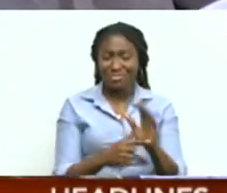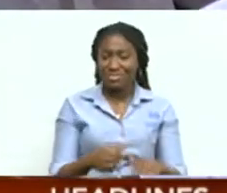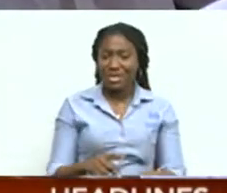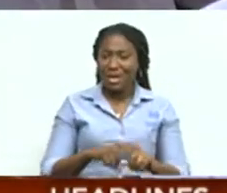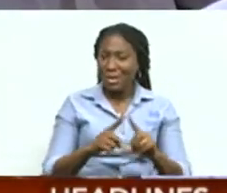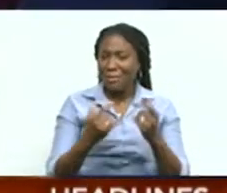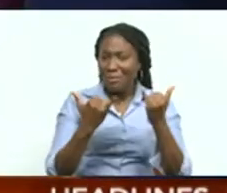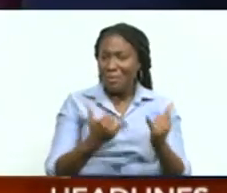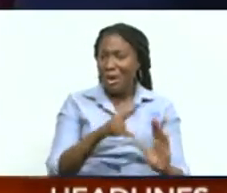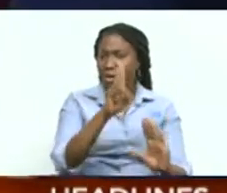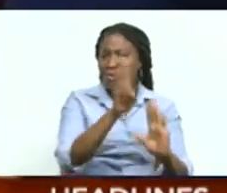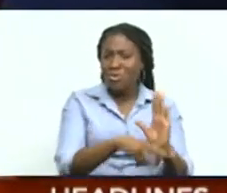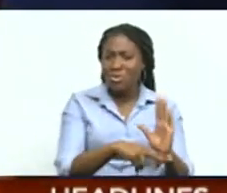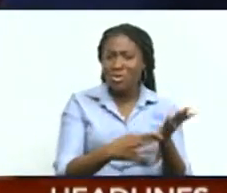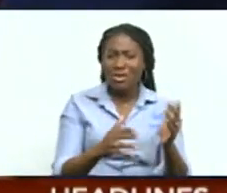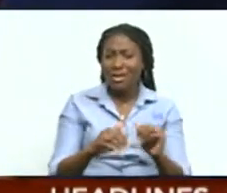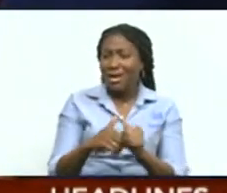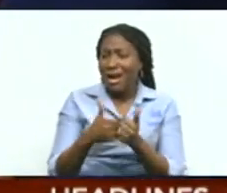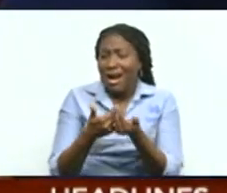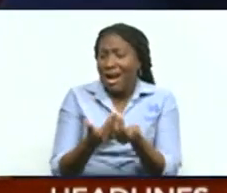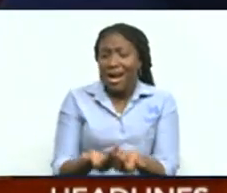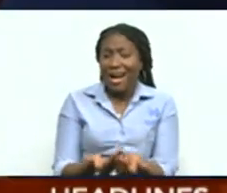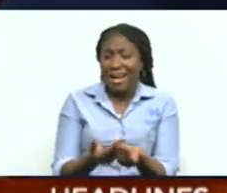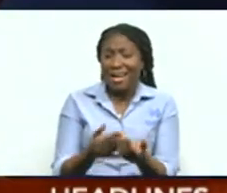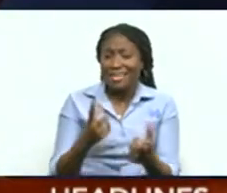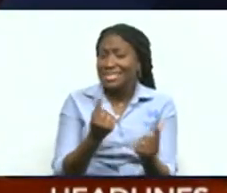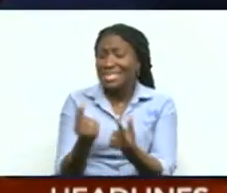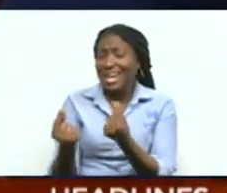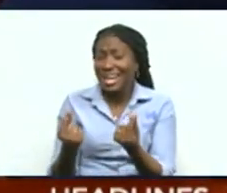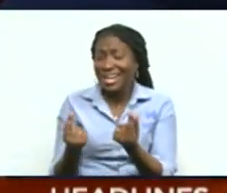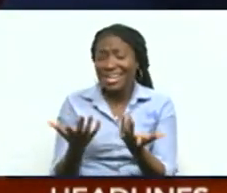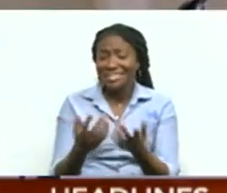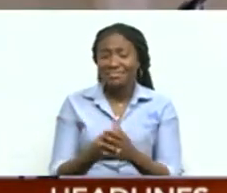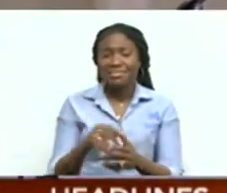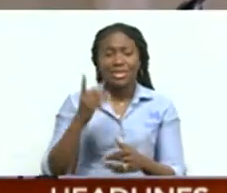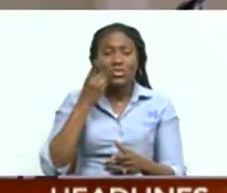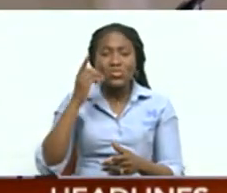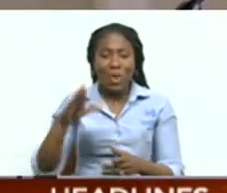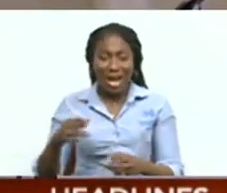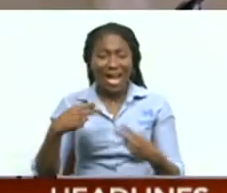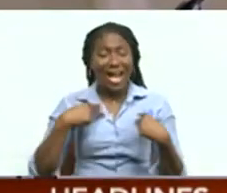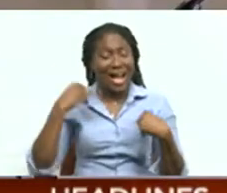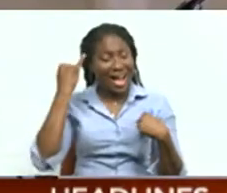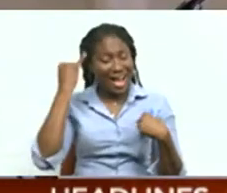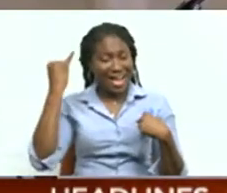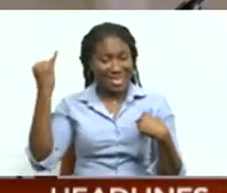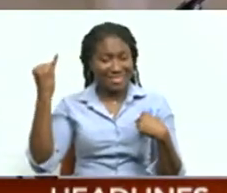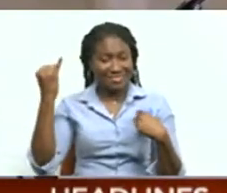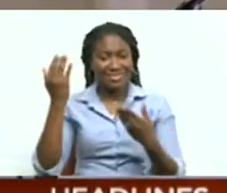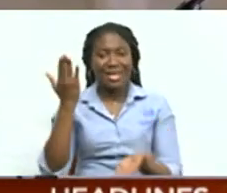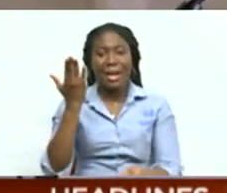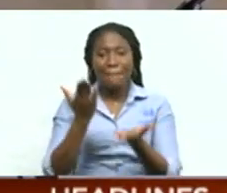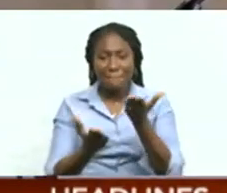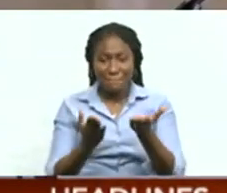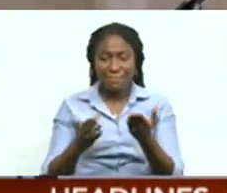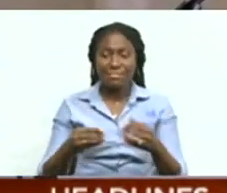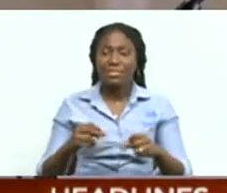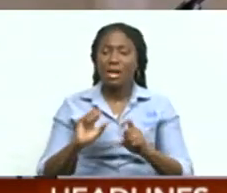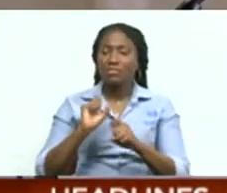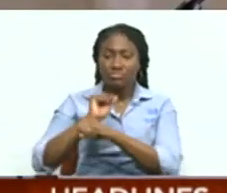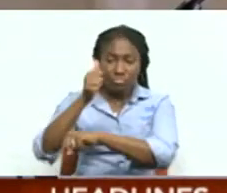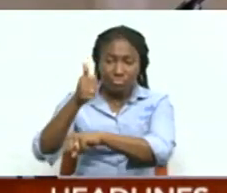invaluable contribution to this country? His daughter Sonia had an idea. Perhaps a Reggie Dumas scholarship in